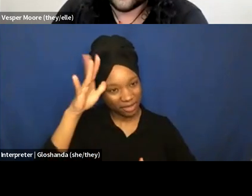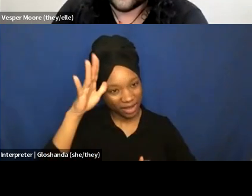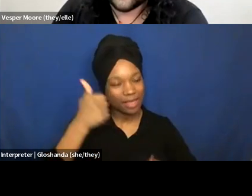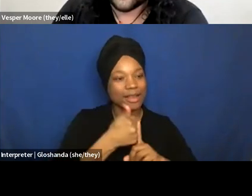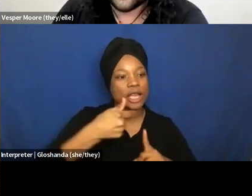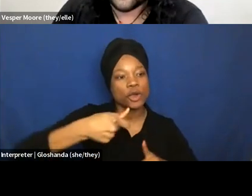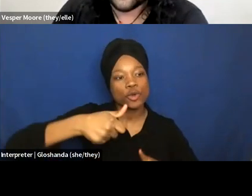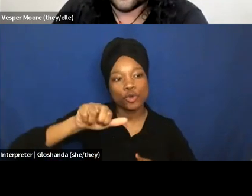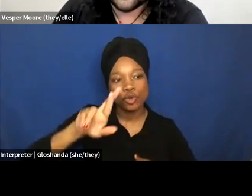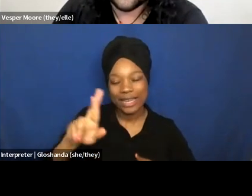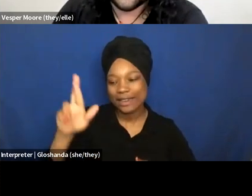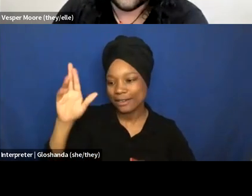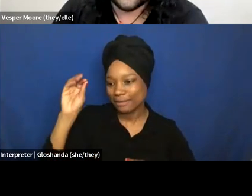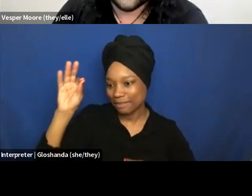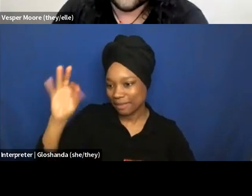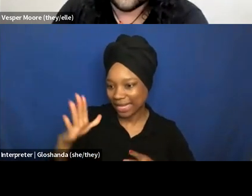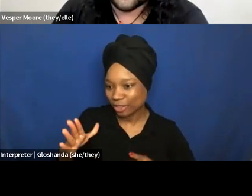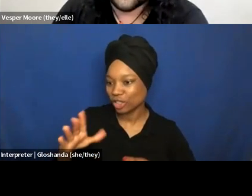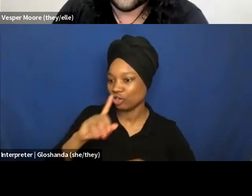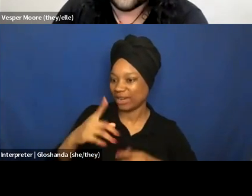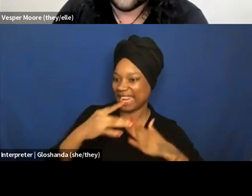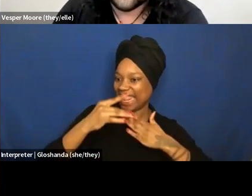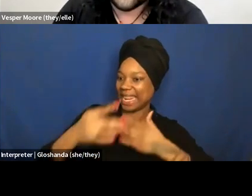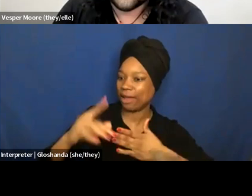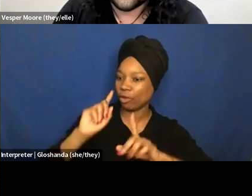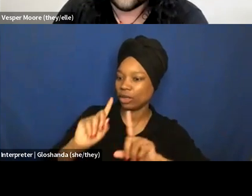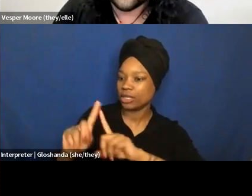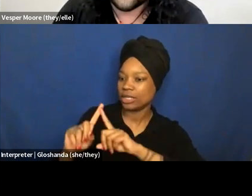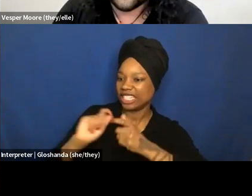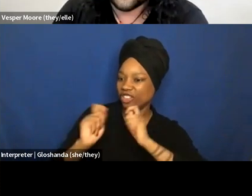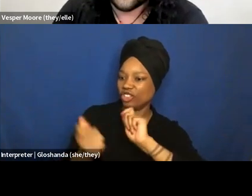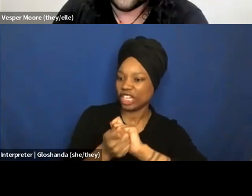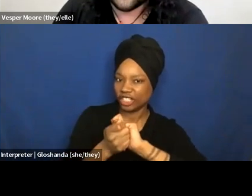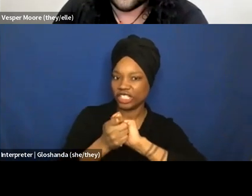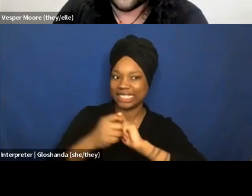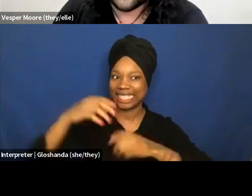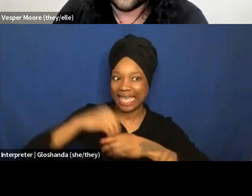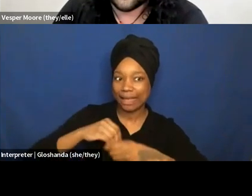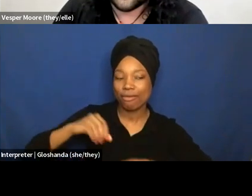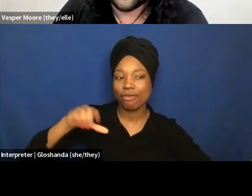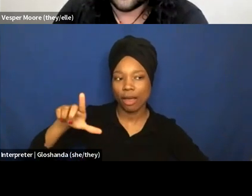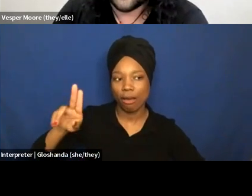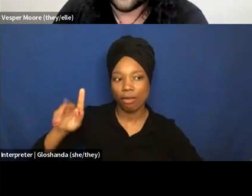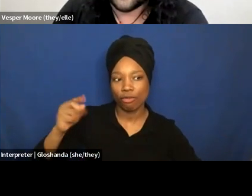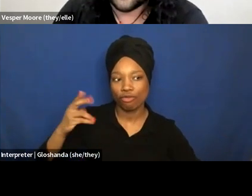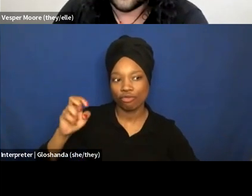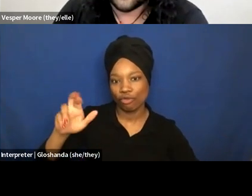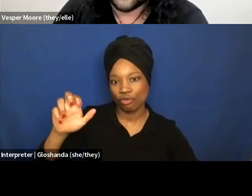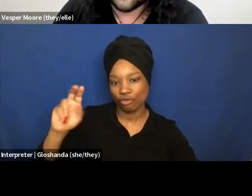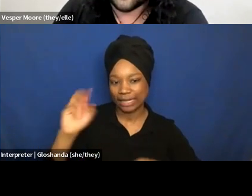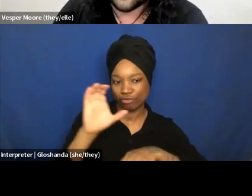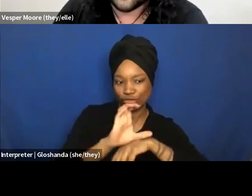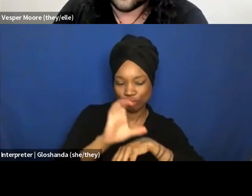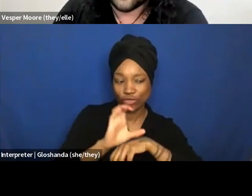pastor who really led for the changes within the Lutheran church and taught me